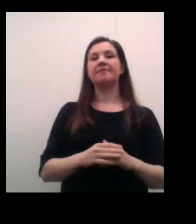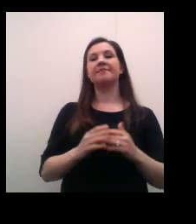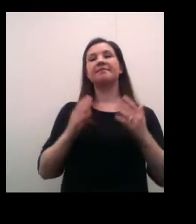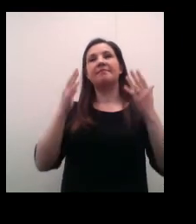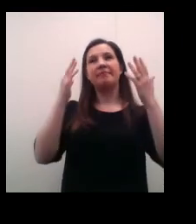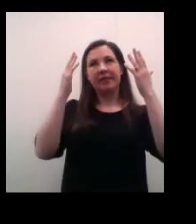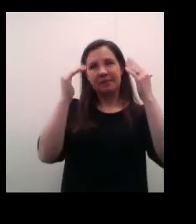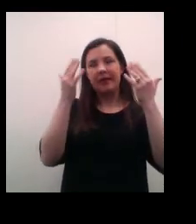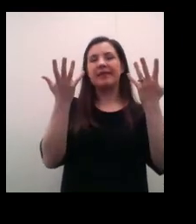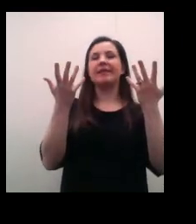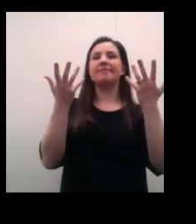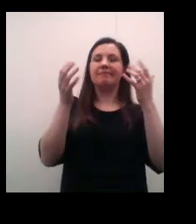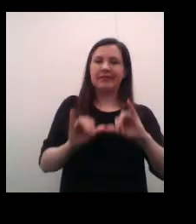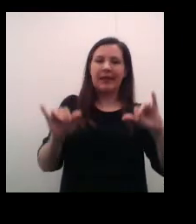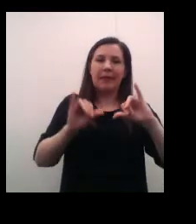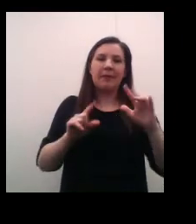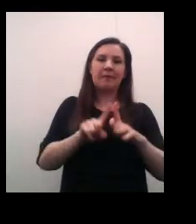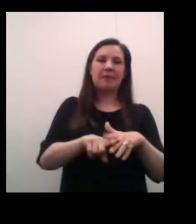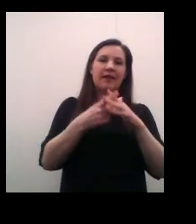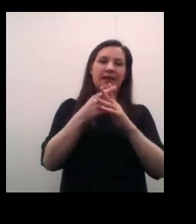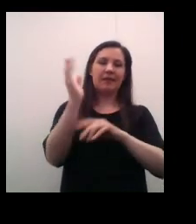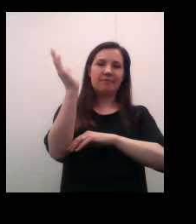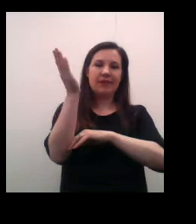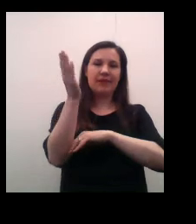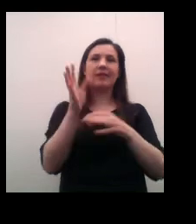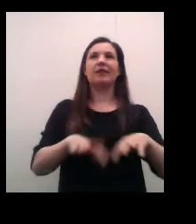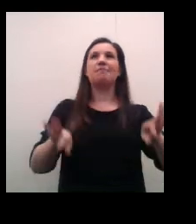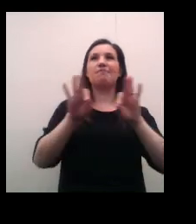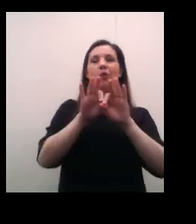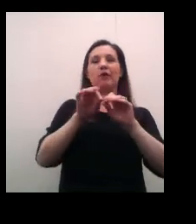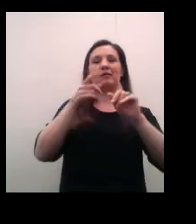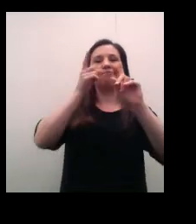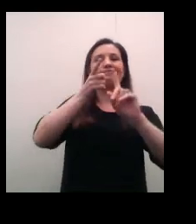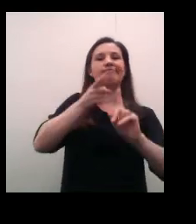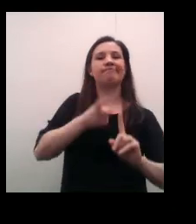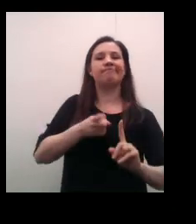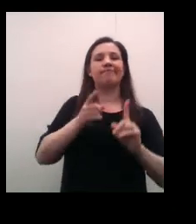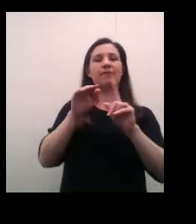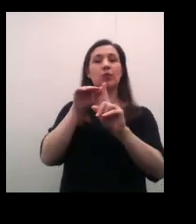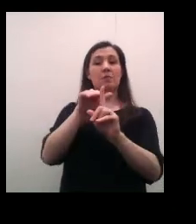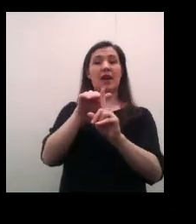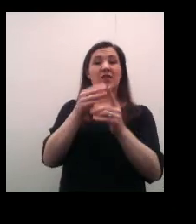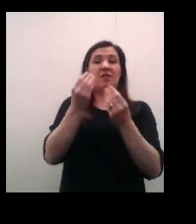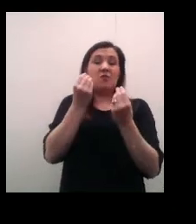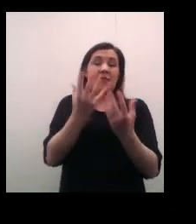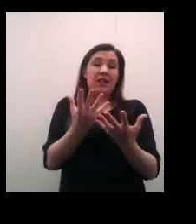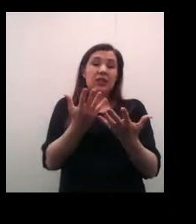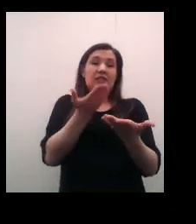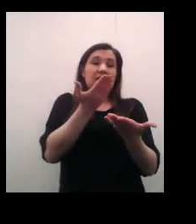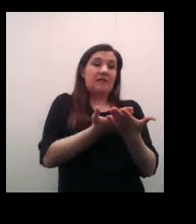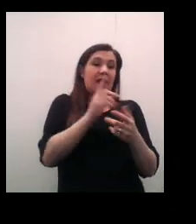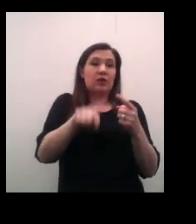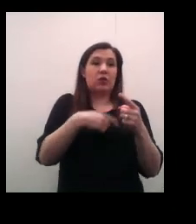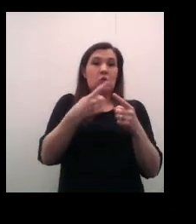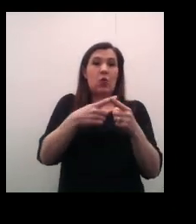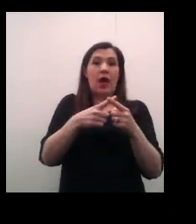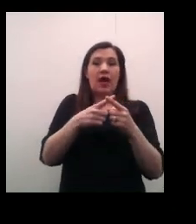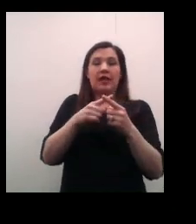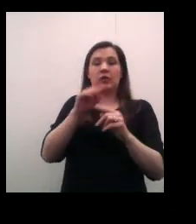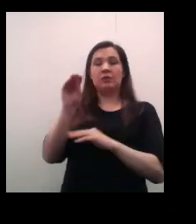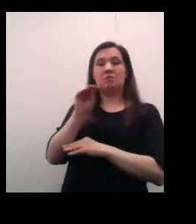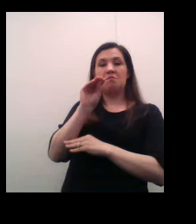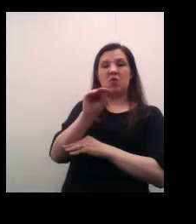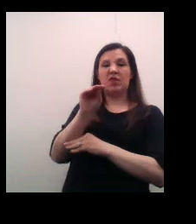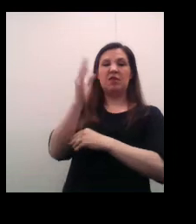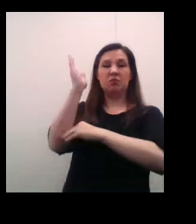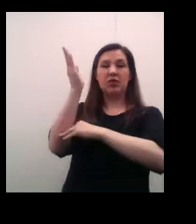these press briefings, important provisos and reminders that the information is only as valid as when it was put into the presentation, and it